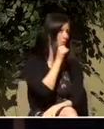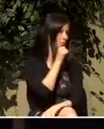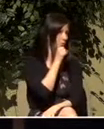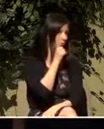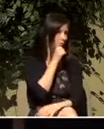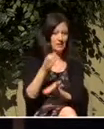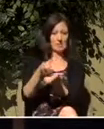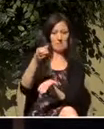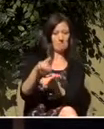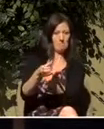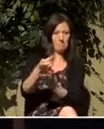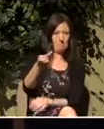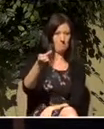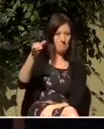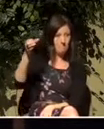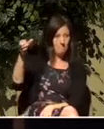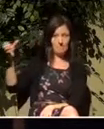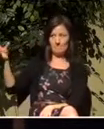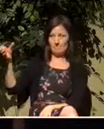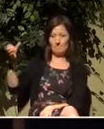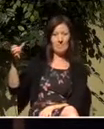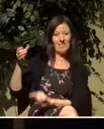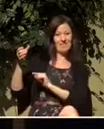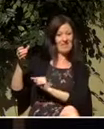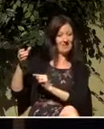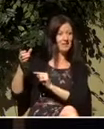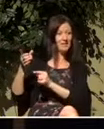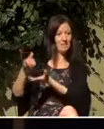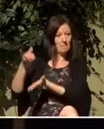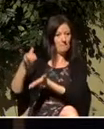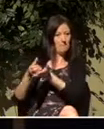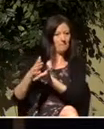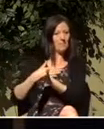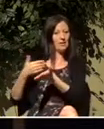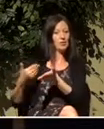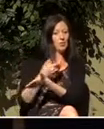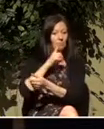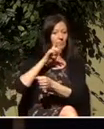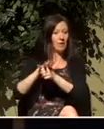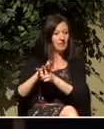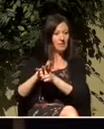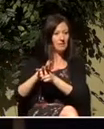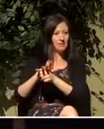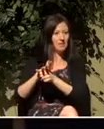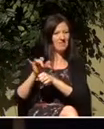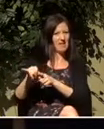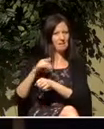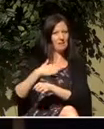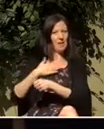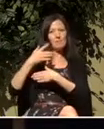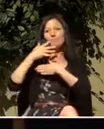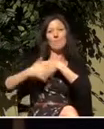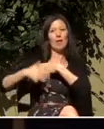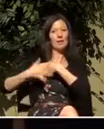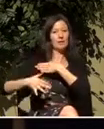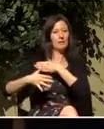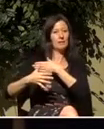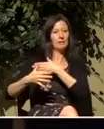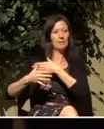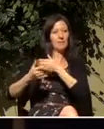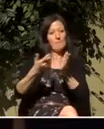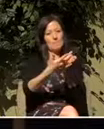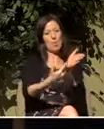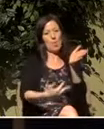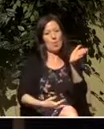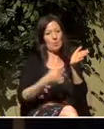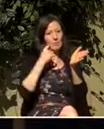the cup, saying, "This cup is the new covenant in my blood, which is poured out for you. But the hand of him who is going to